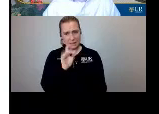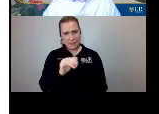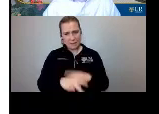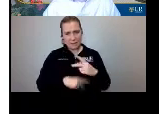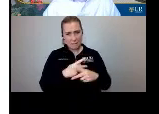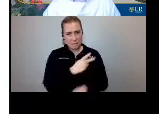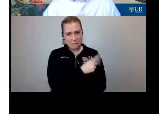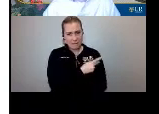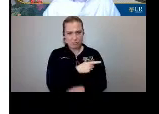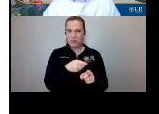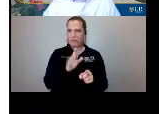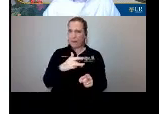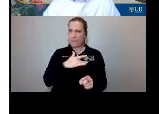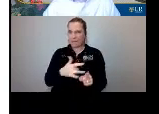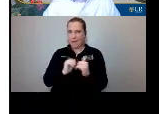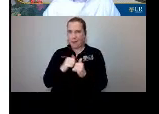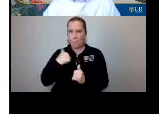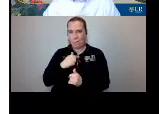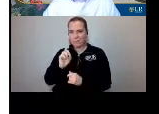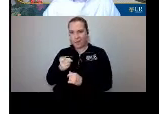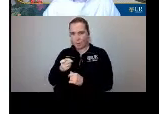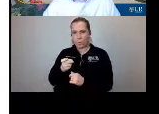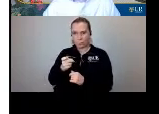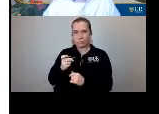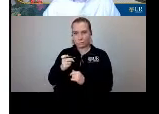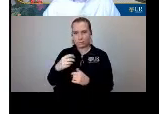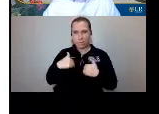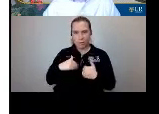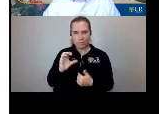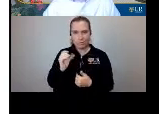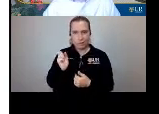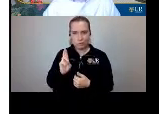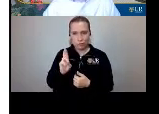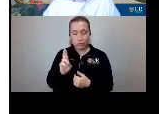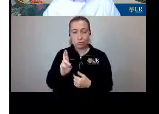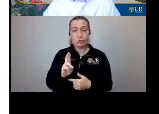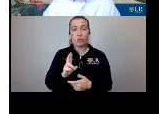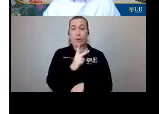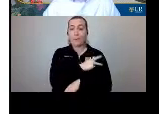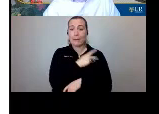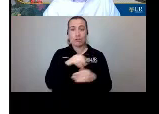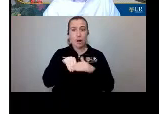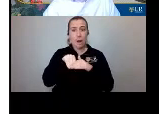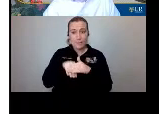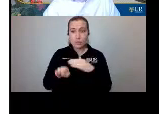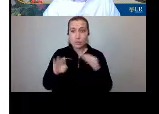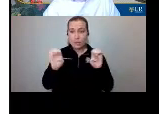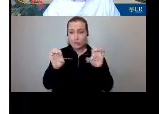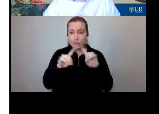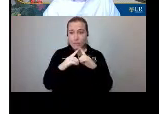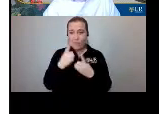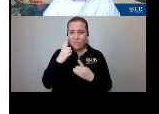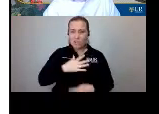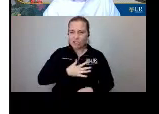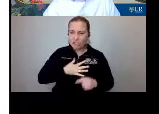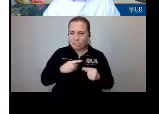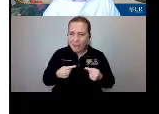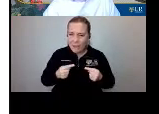usually diagnose lung cancer. Often a patient has come into the emergency department for chest pain, or maybe signs